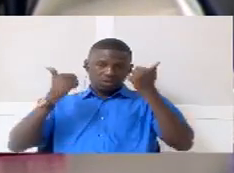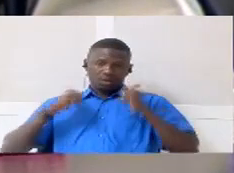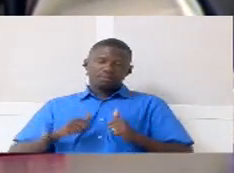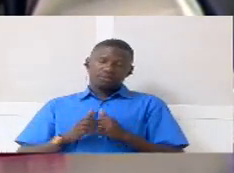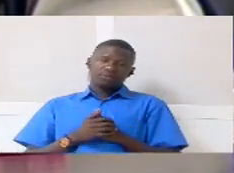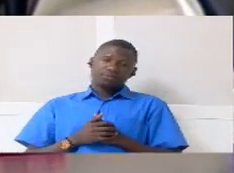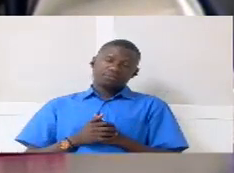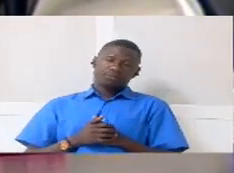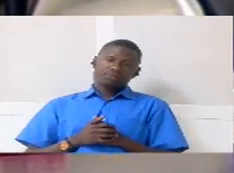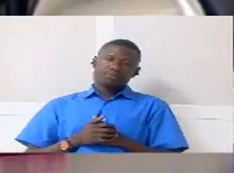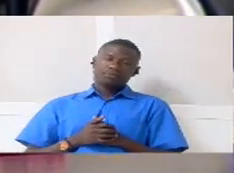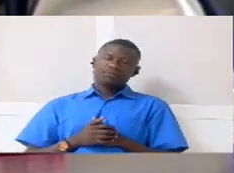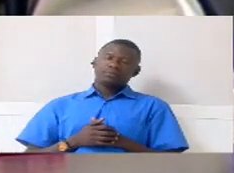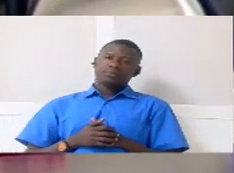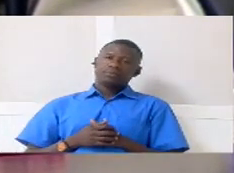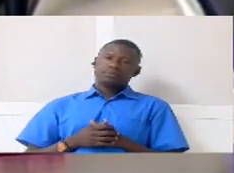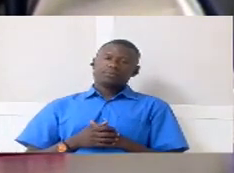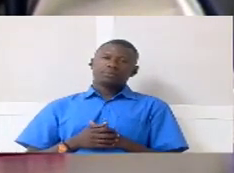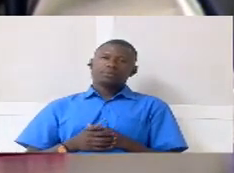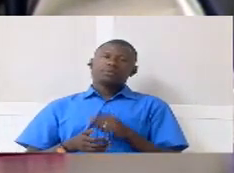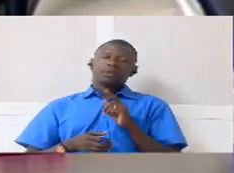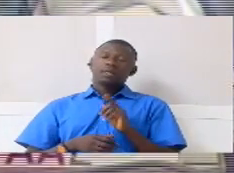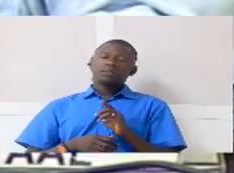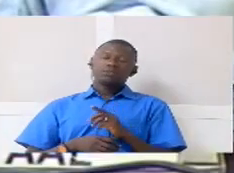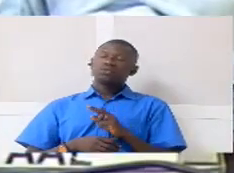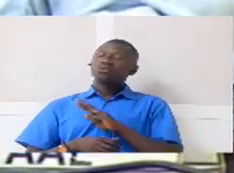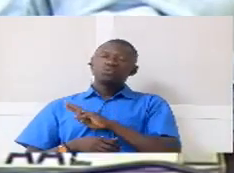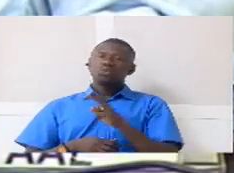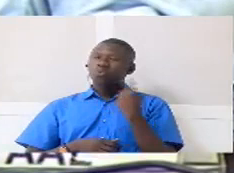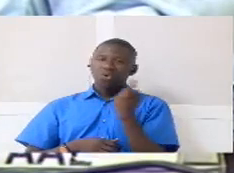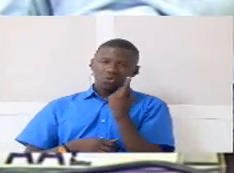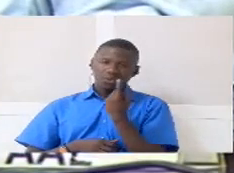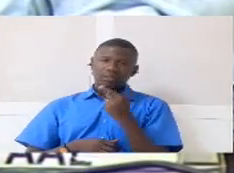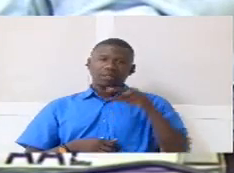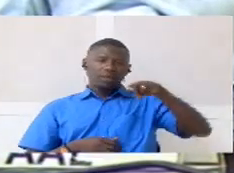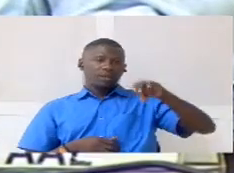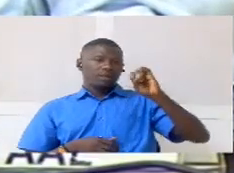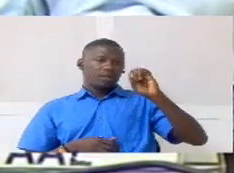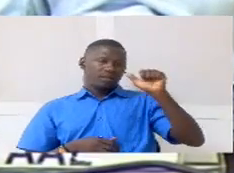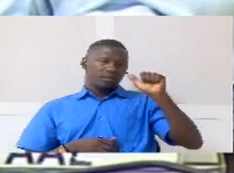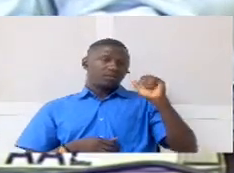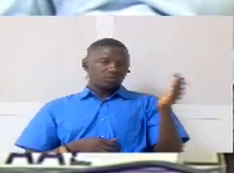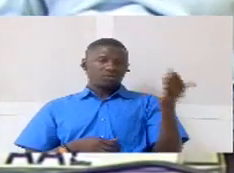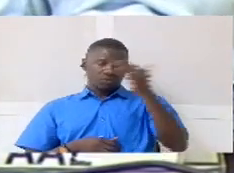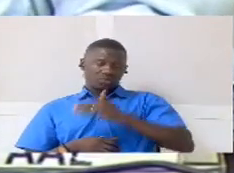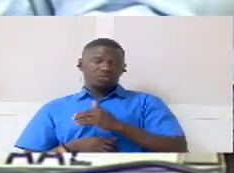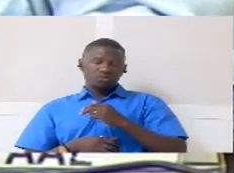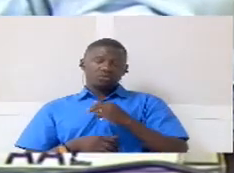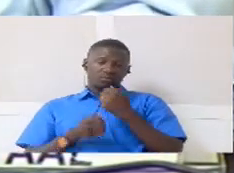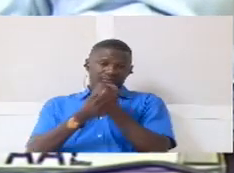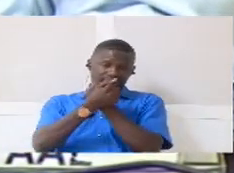And not only would the NIA come to the prison and torture prisoners